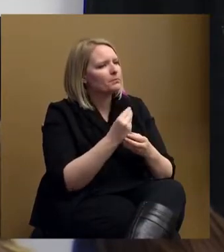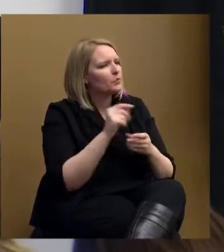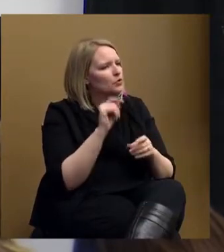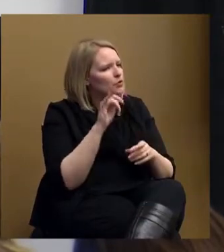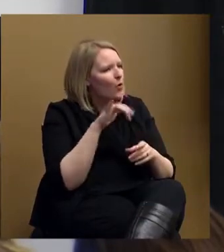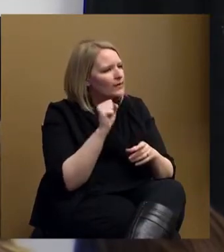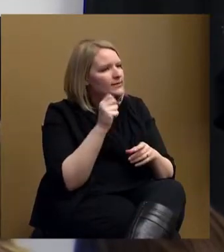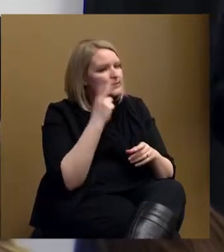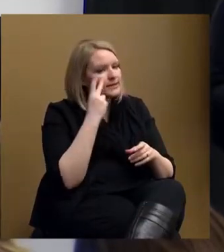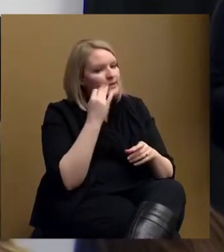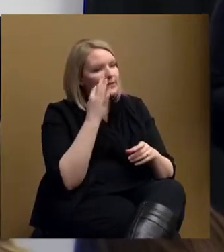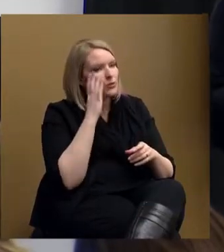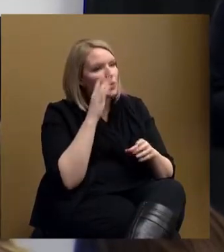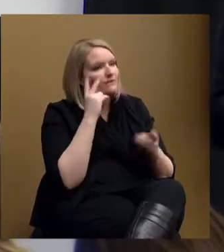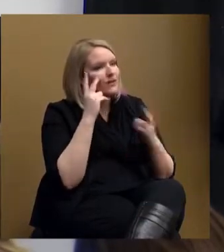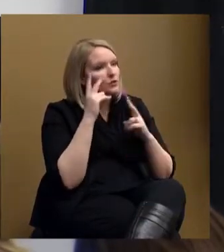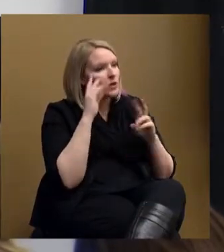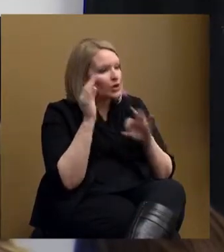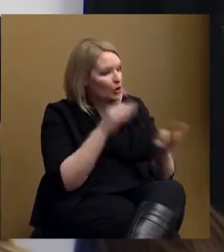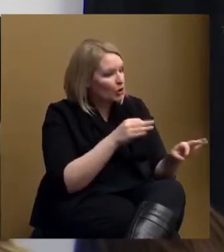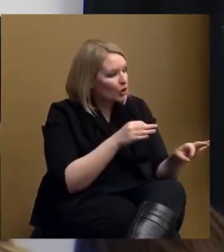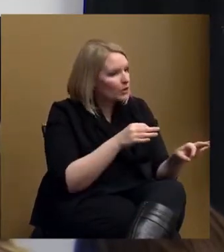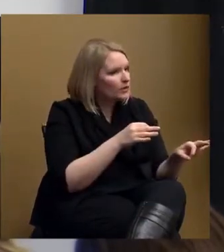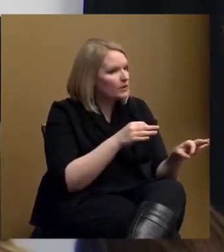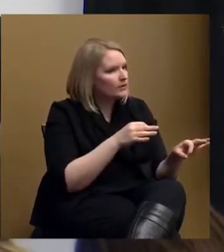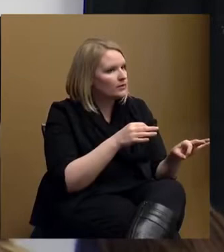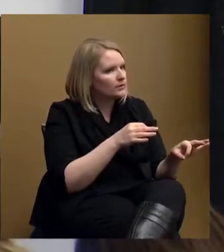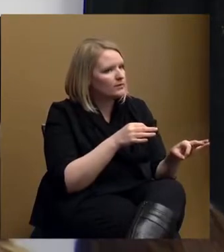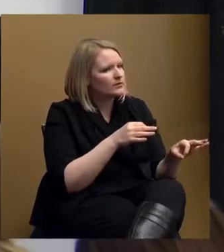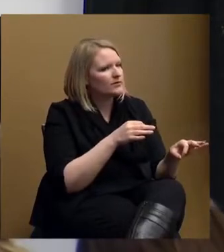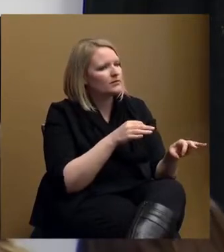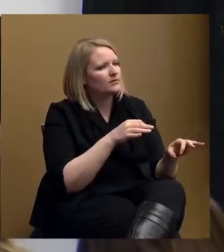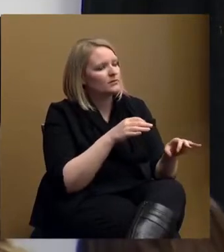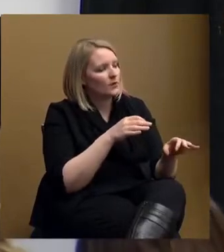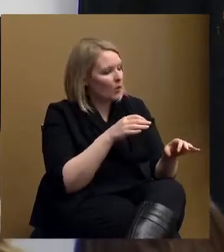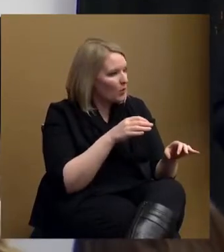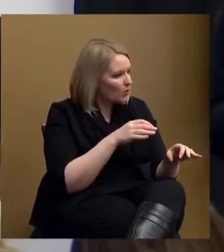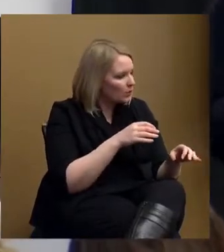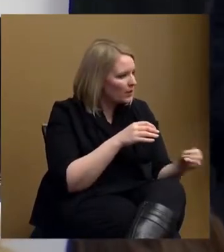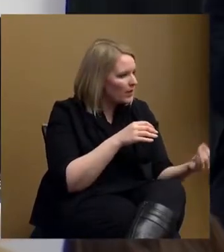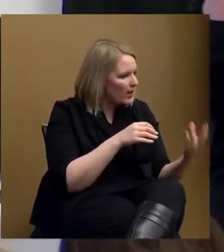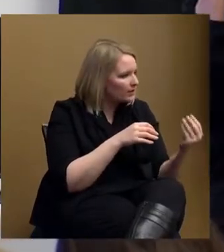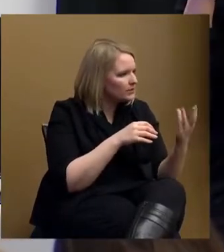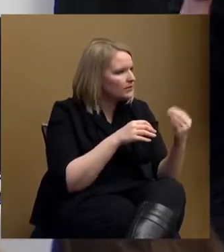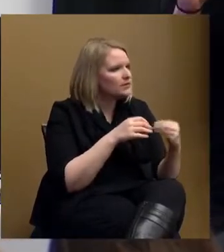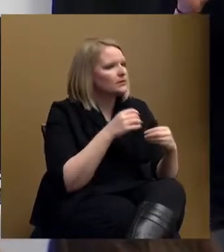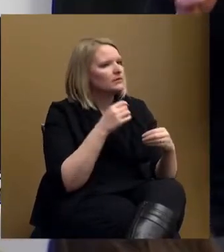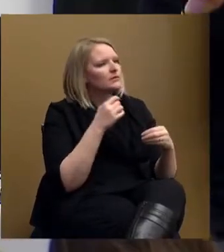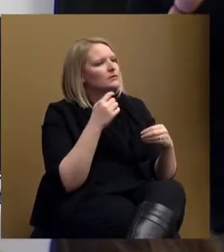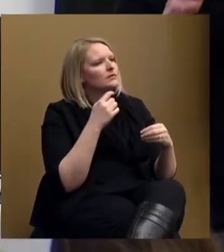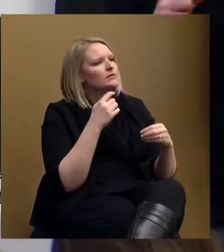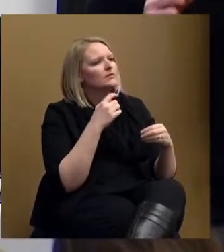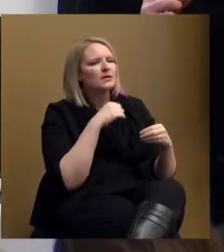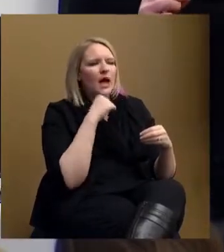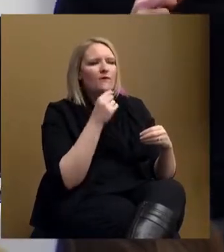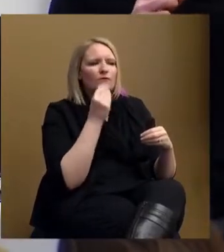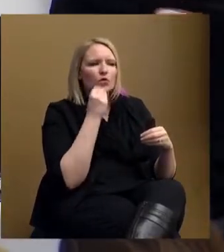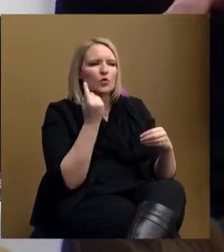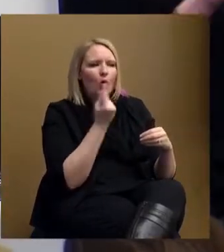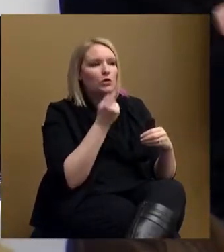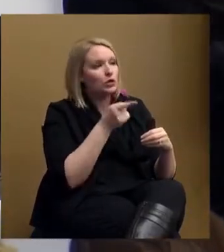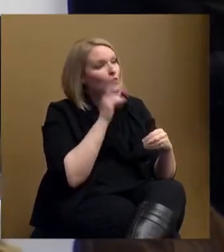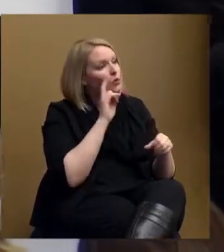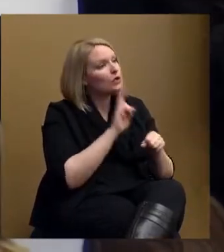if he will visually look at things that are lighting up. Something beyond edible. I mean, you're going to use